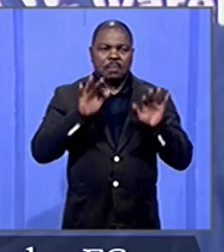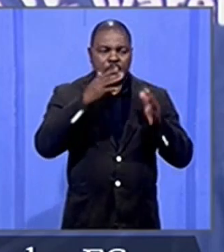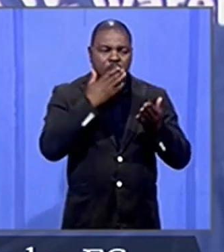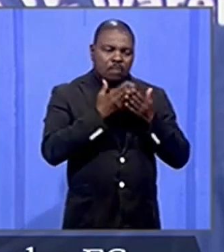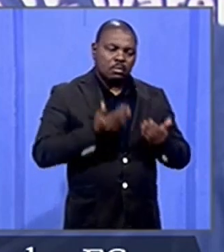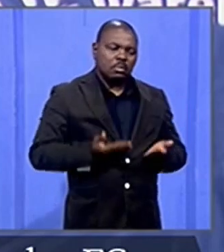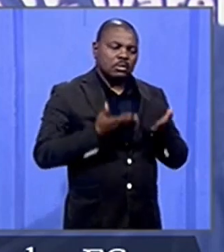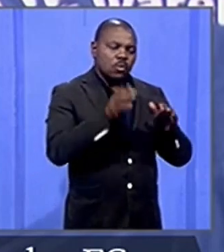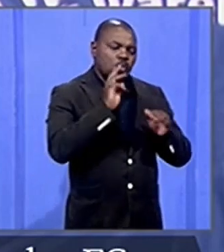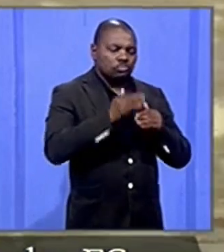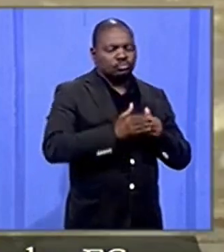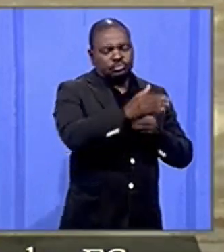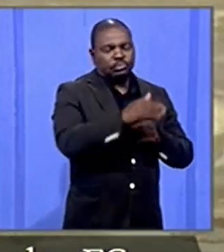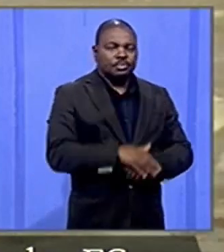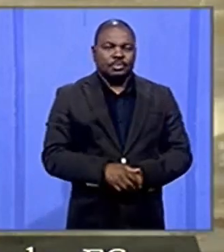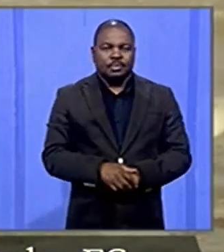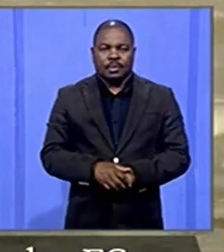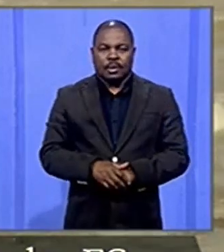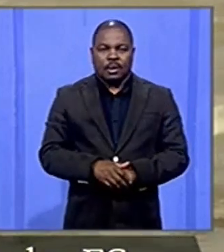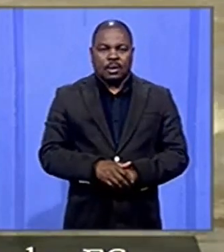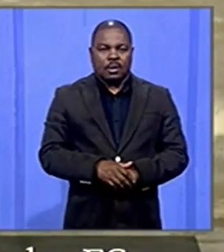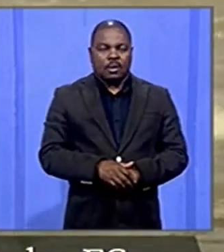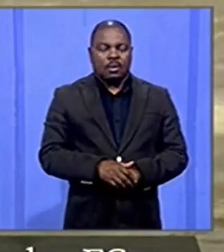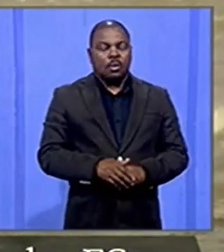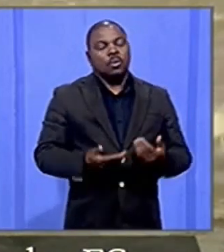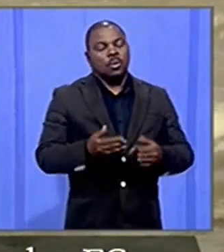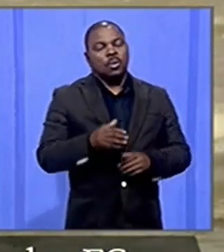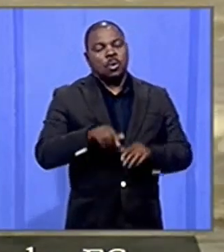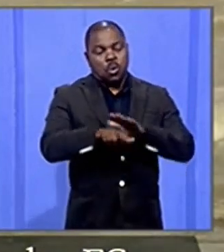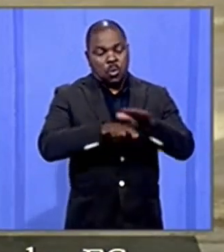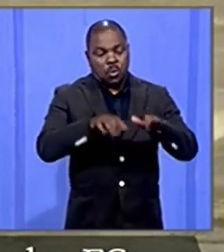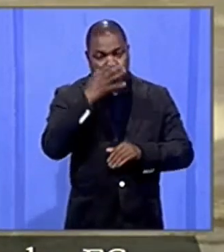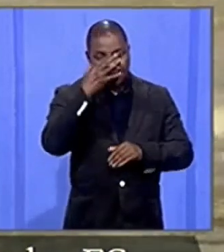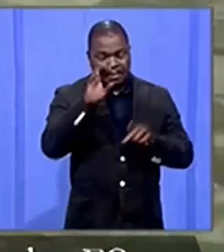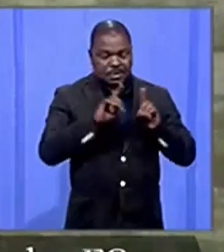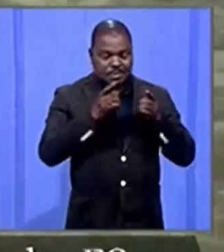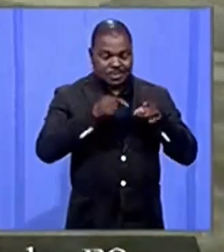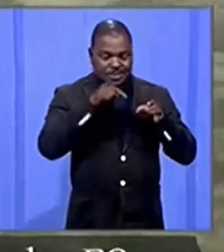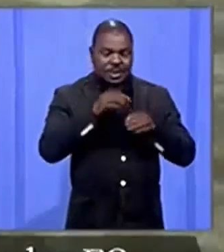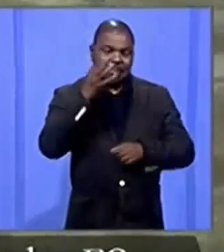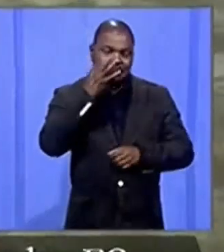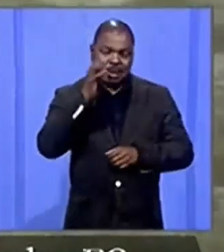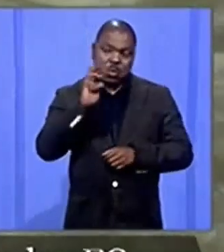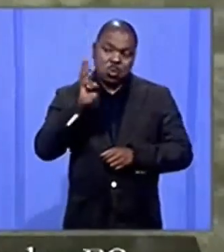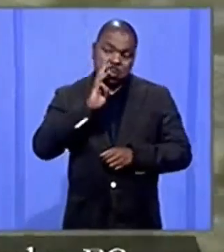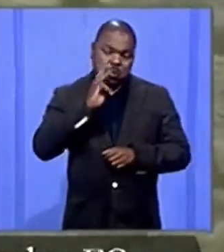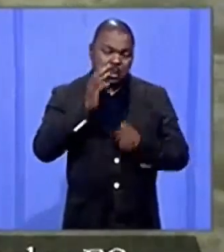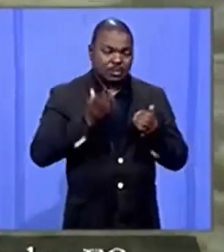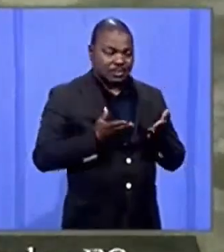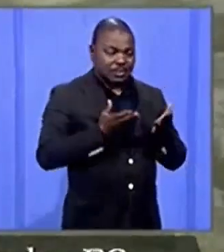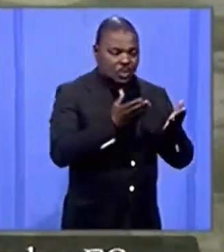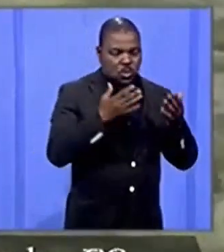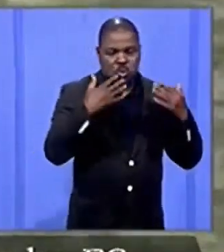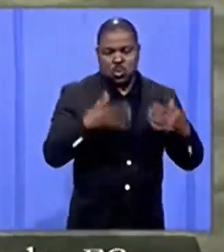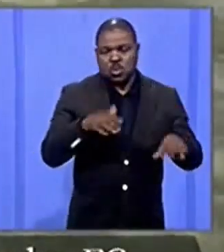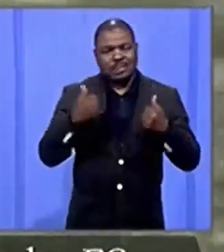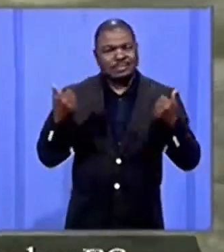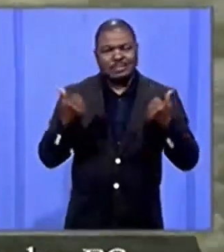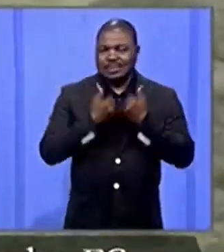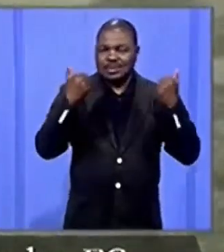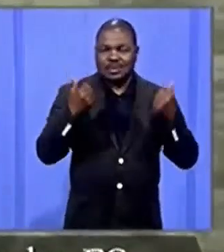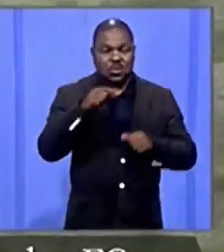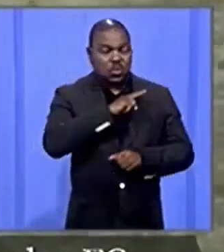rona metsi ka nako tsohle. Lefapha lwa puso tshwaraganelo lwa re tlamelo ya metsi ke kgwetlho e kgolo segolo bogolo kwa go bomasepala ba